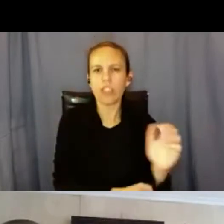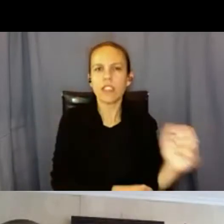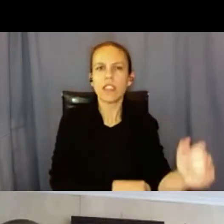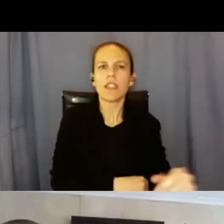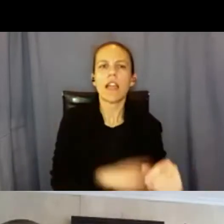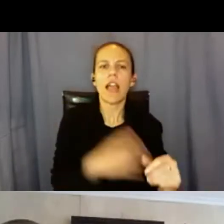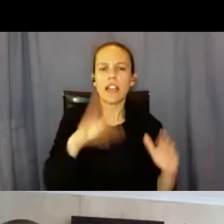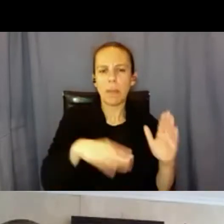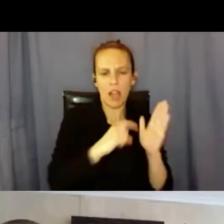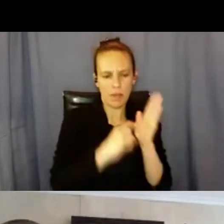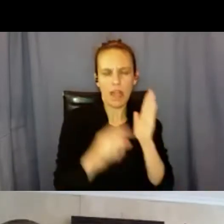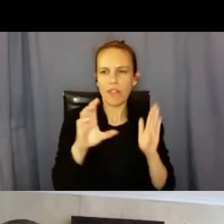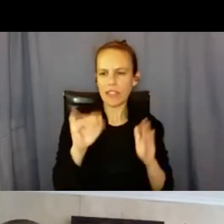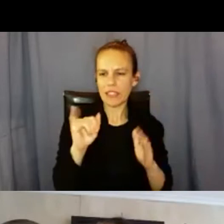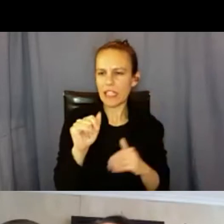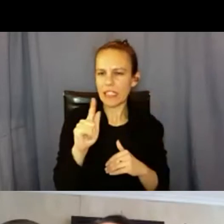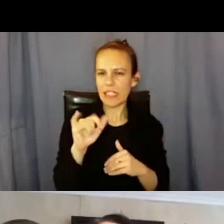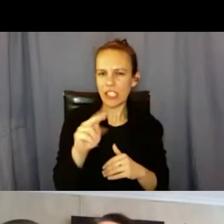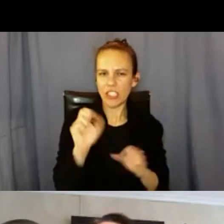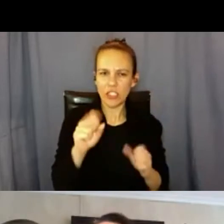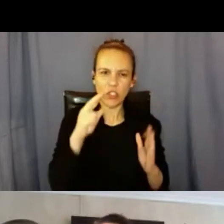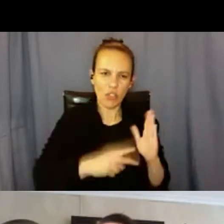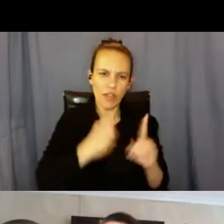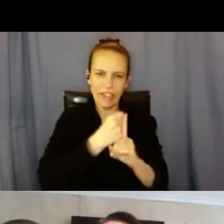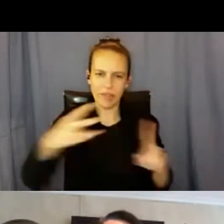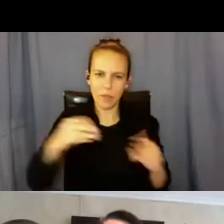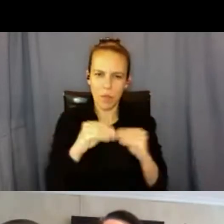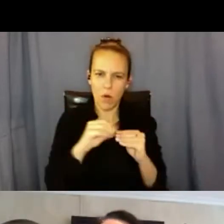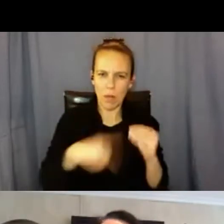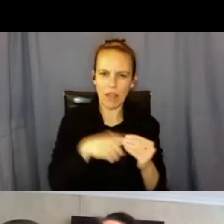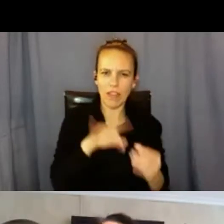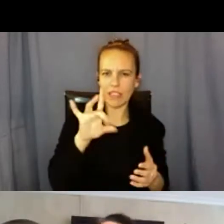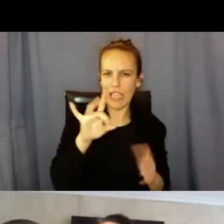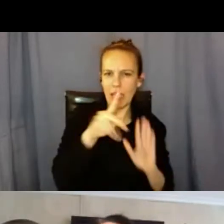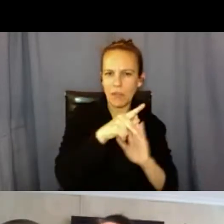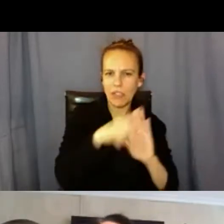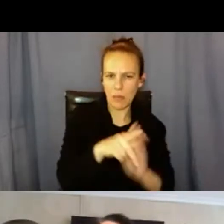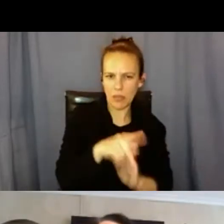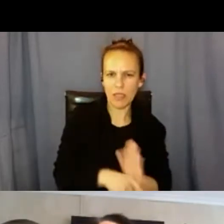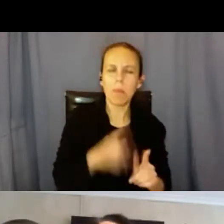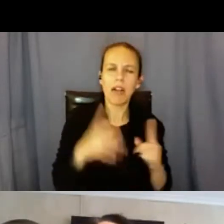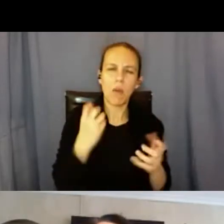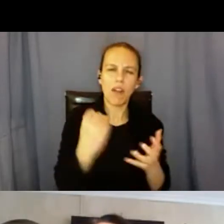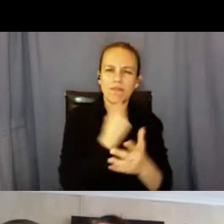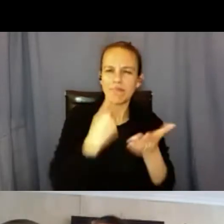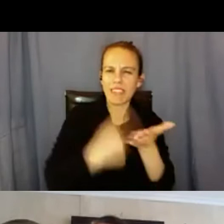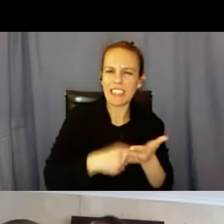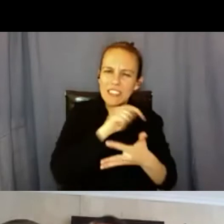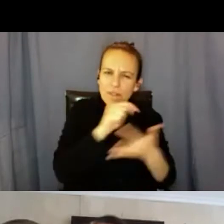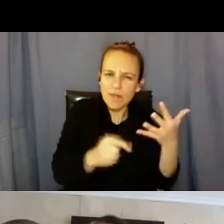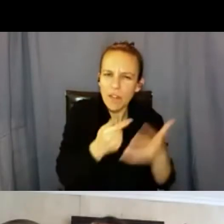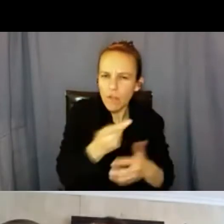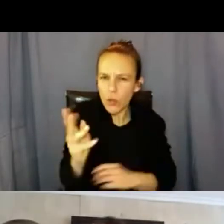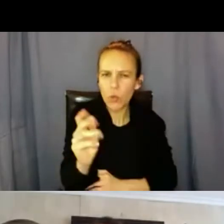so you can read more about these 8 principles. But I'm going to go over a few of them. So Finding common